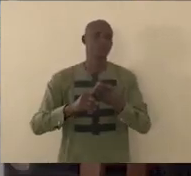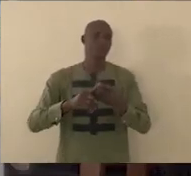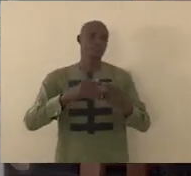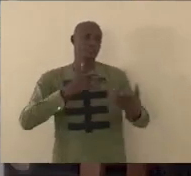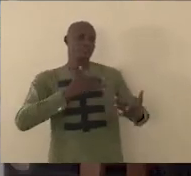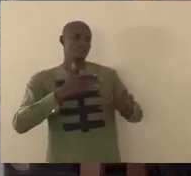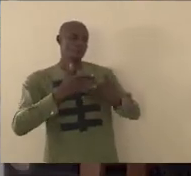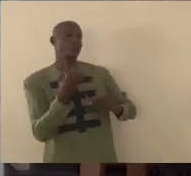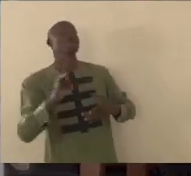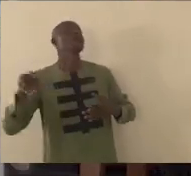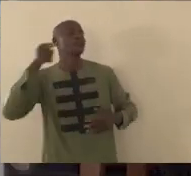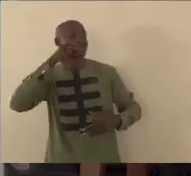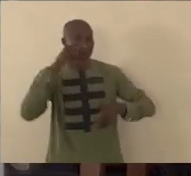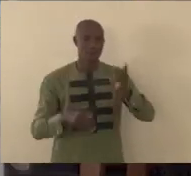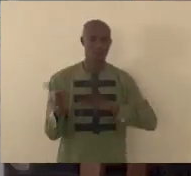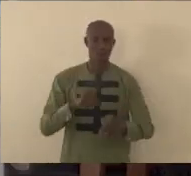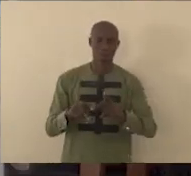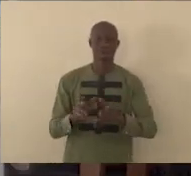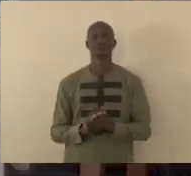sensibilities of the Nigerian people.